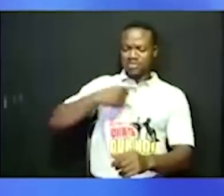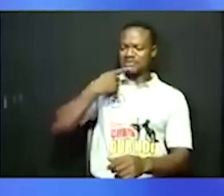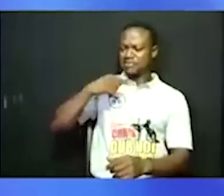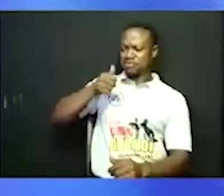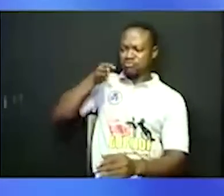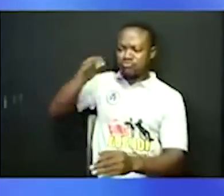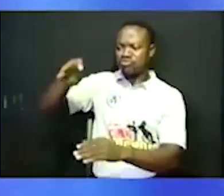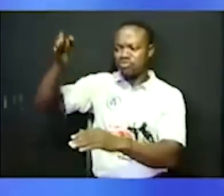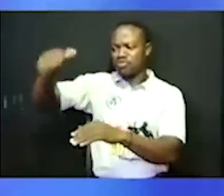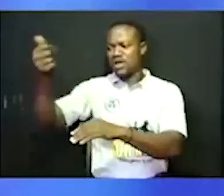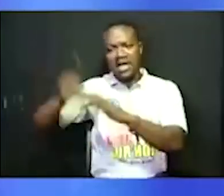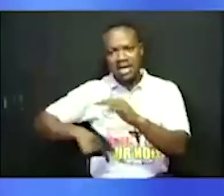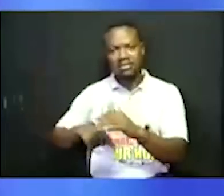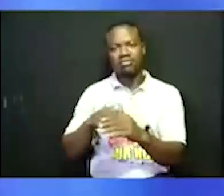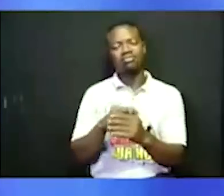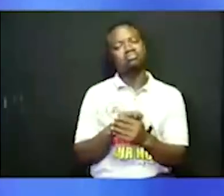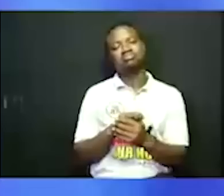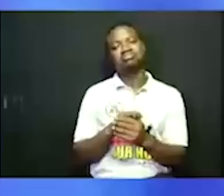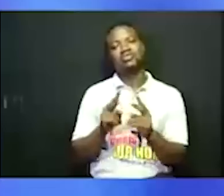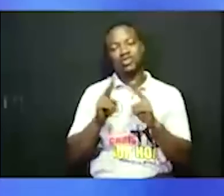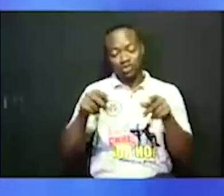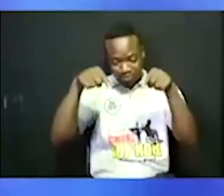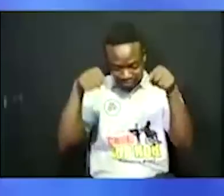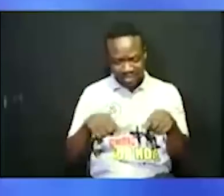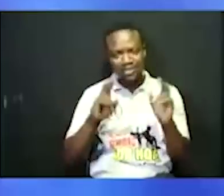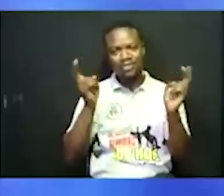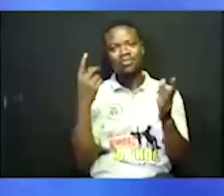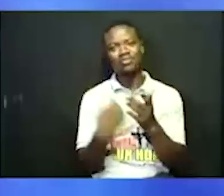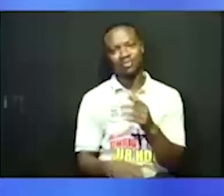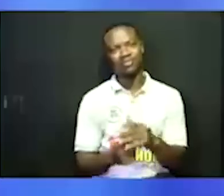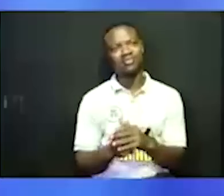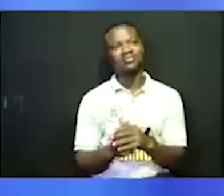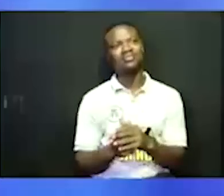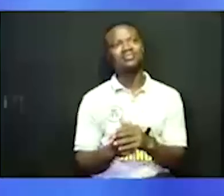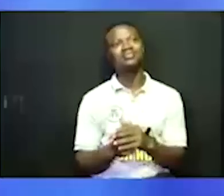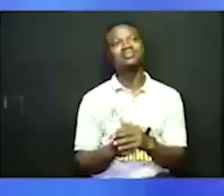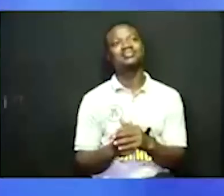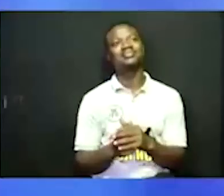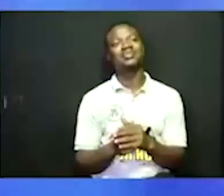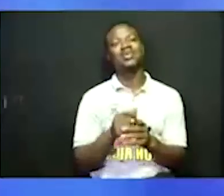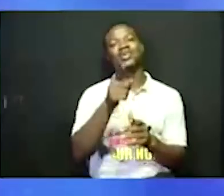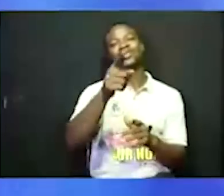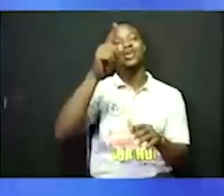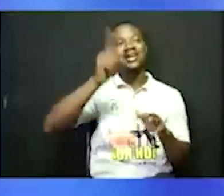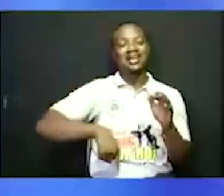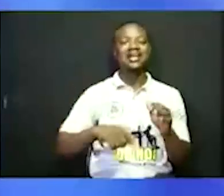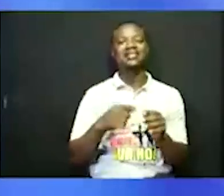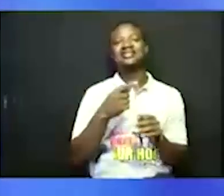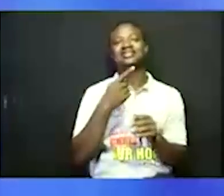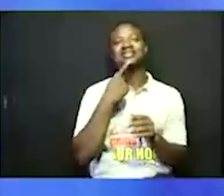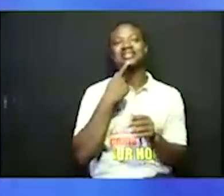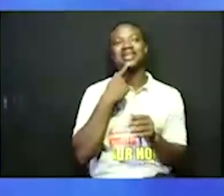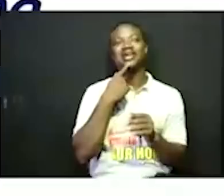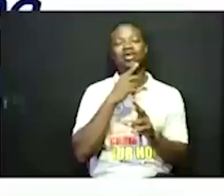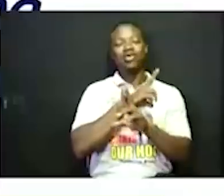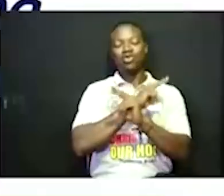anyone. So my topic for today is that you can never say no one or nothing will offend